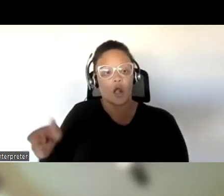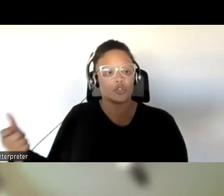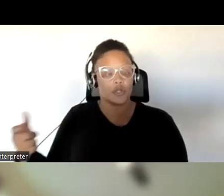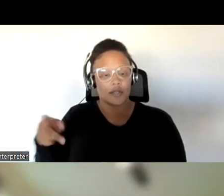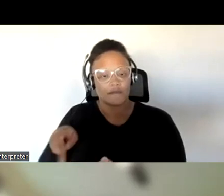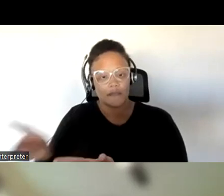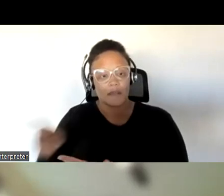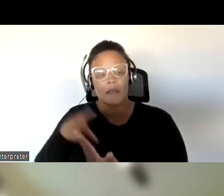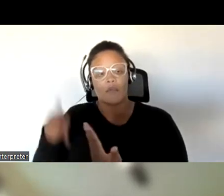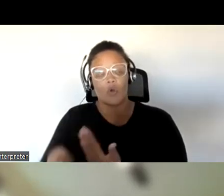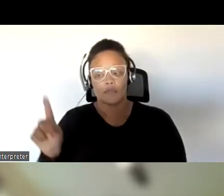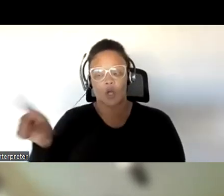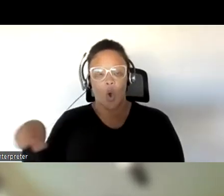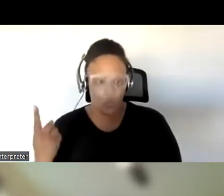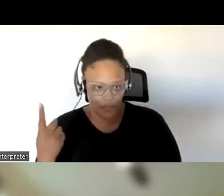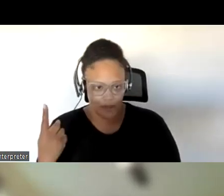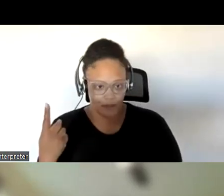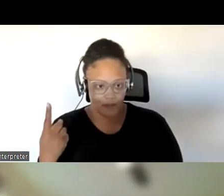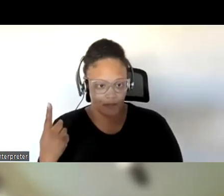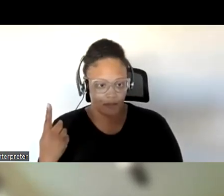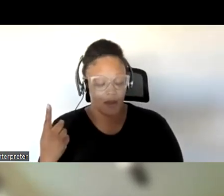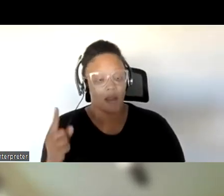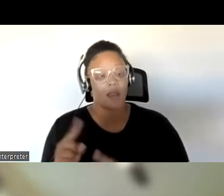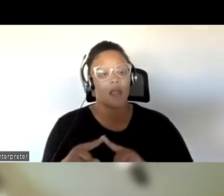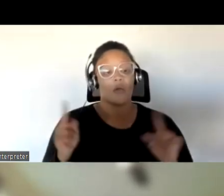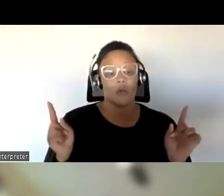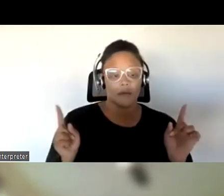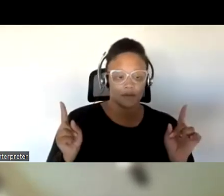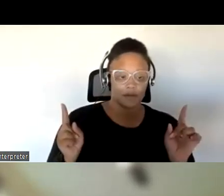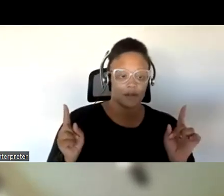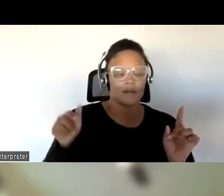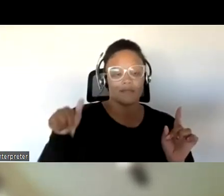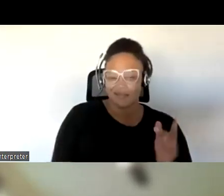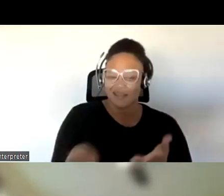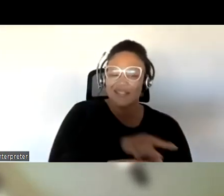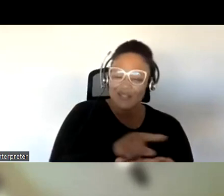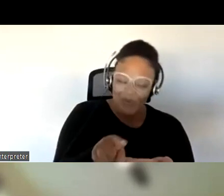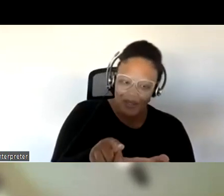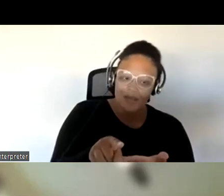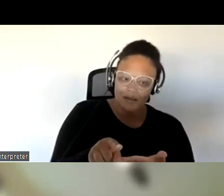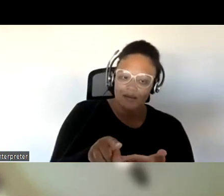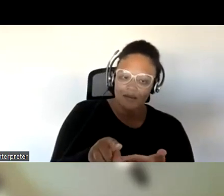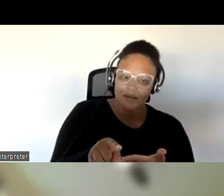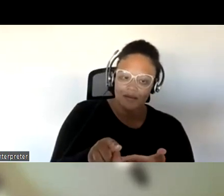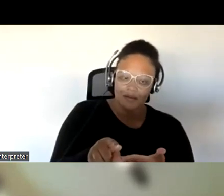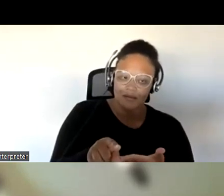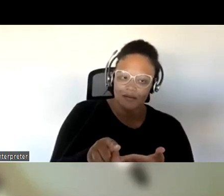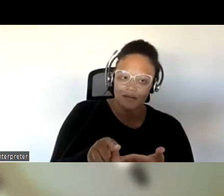been released. However, it happened this week, but we have to leave some time for snail mail for